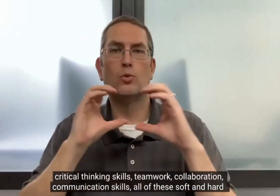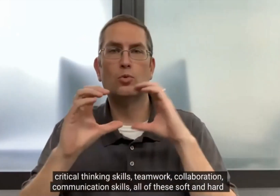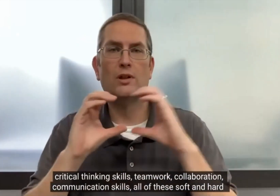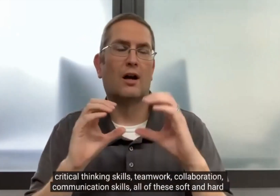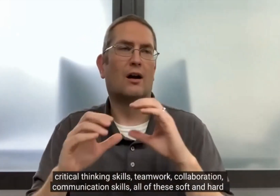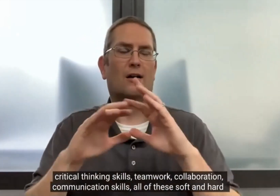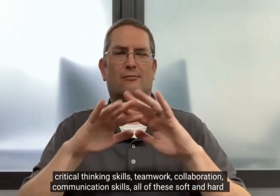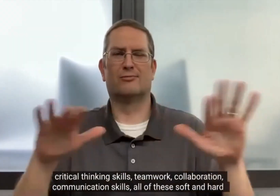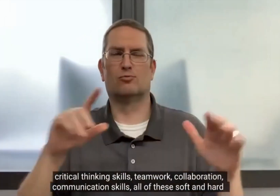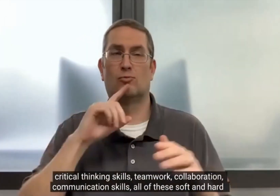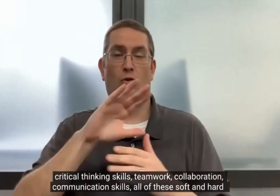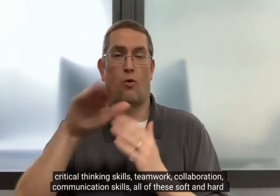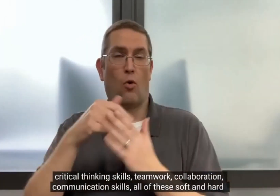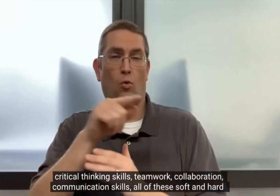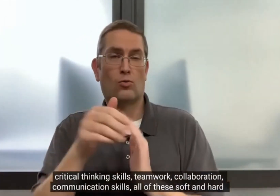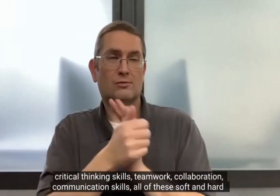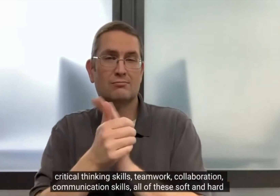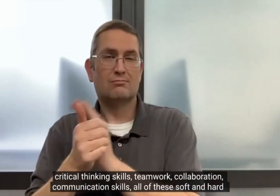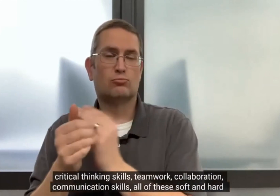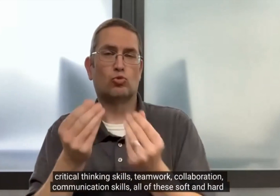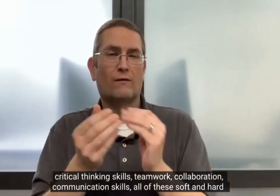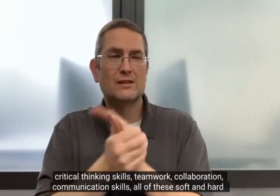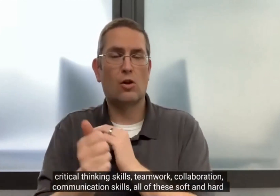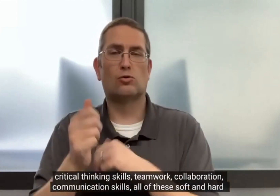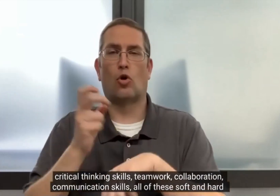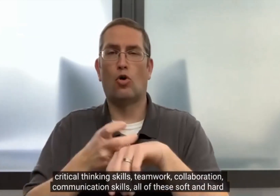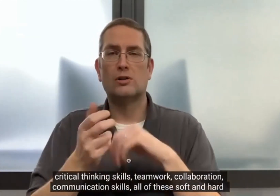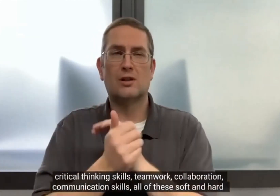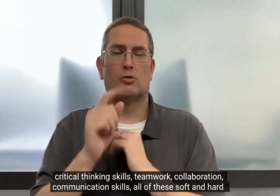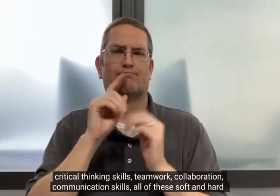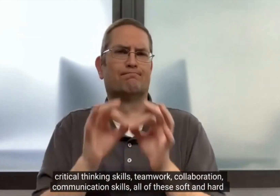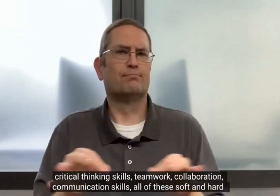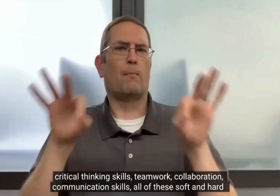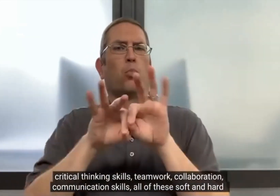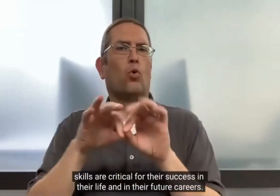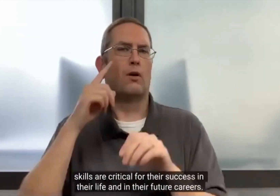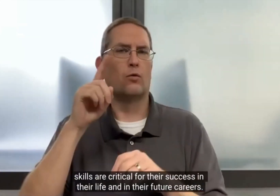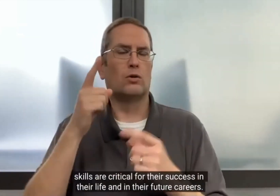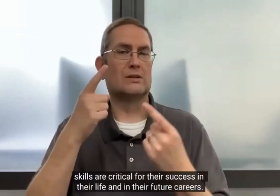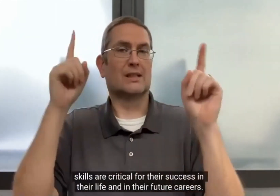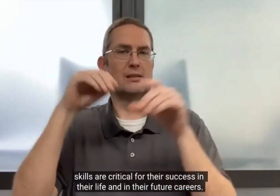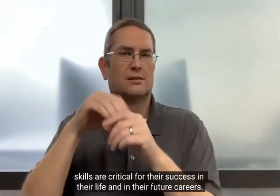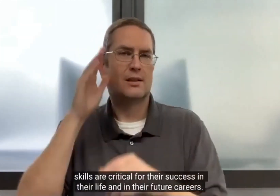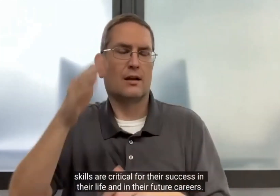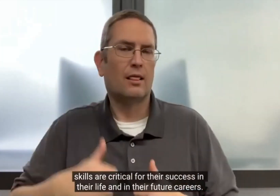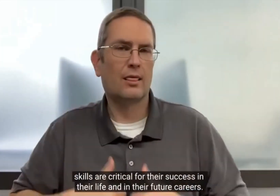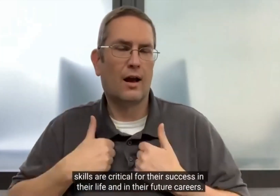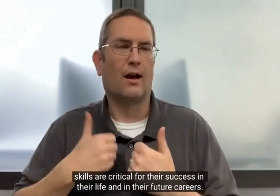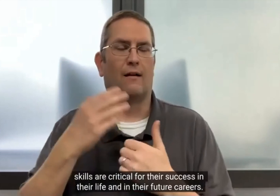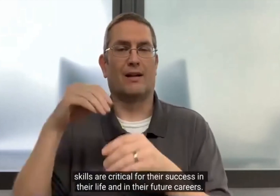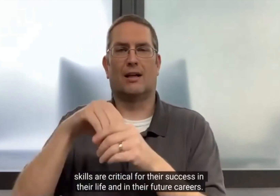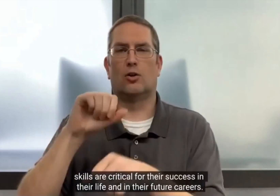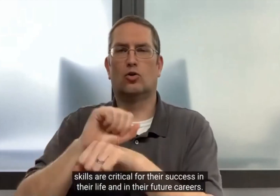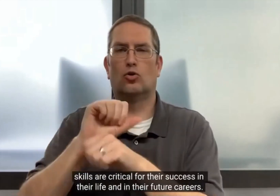teamwork, collaboration, communication skills. All of these soft and hard skills are critical for